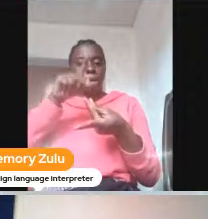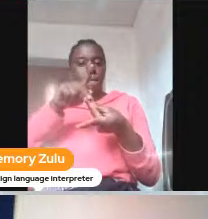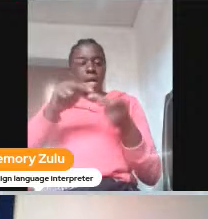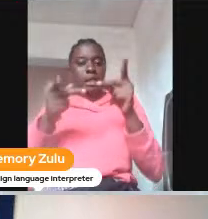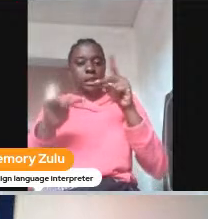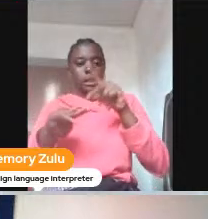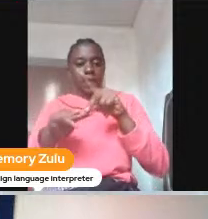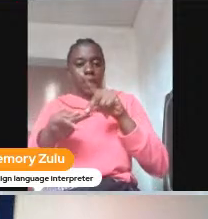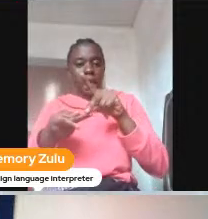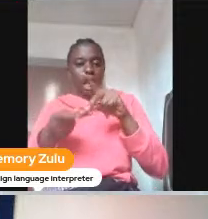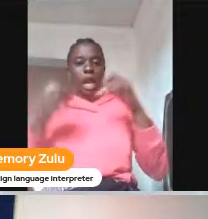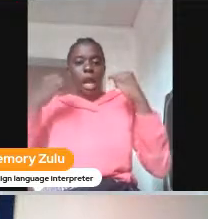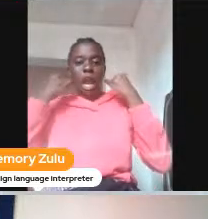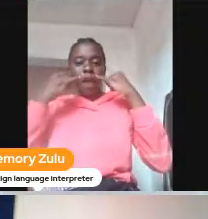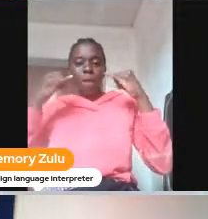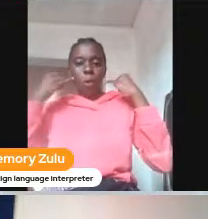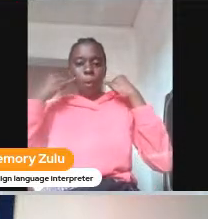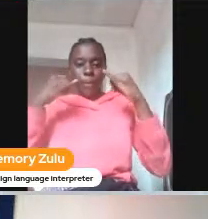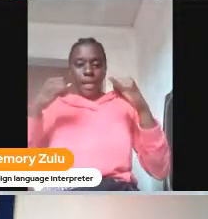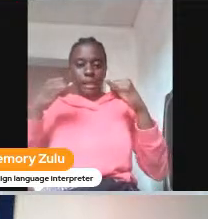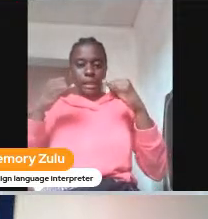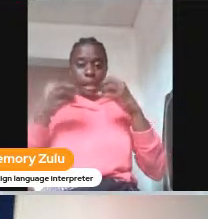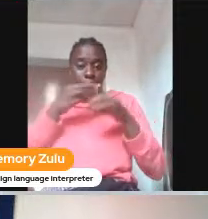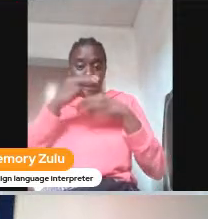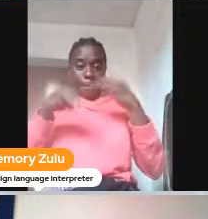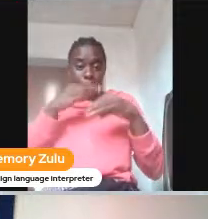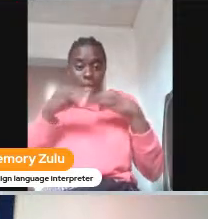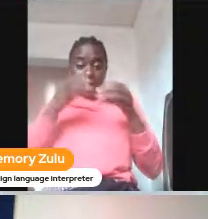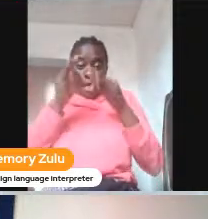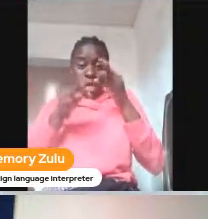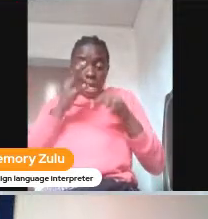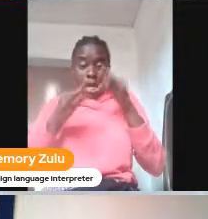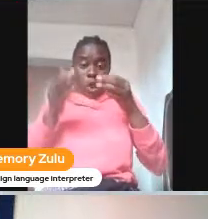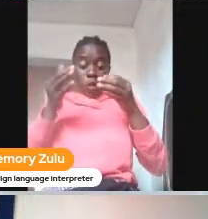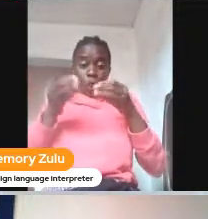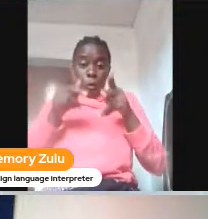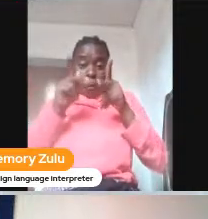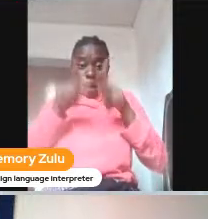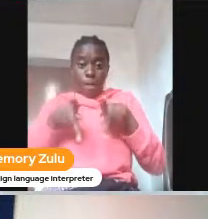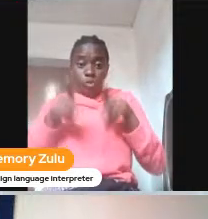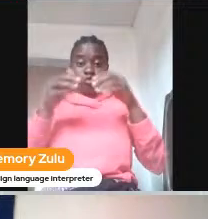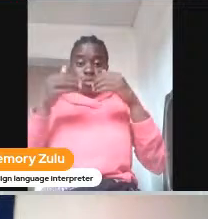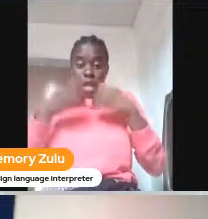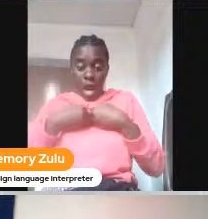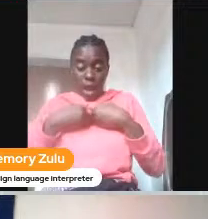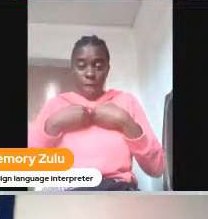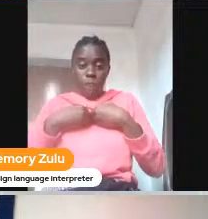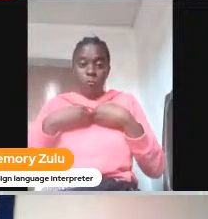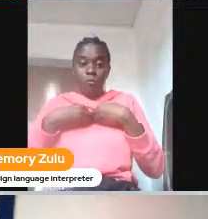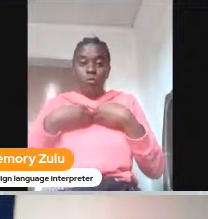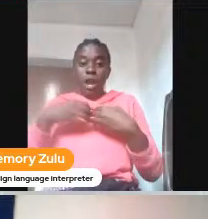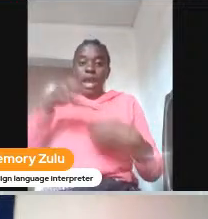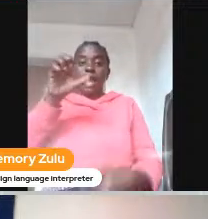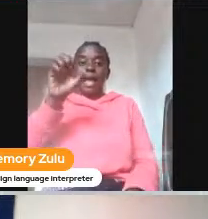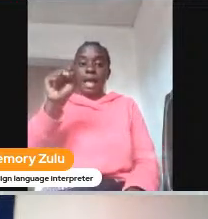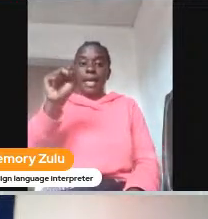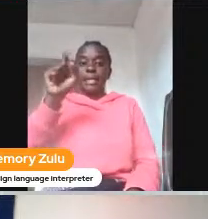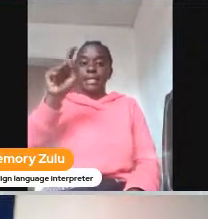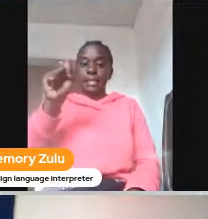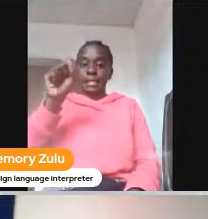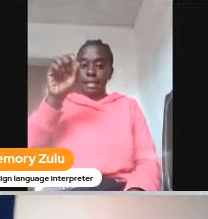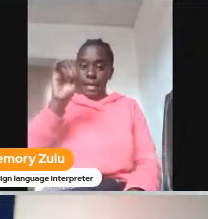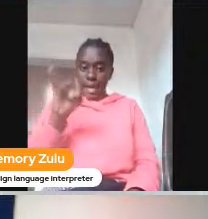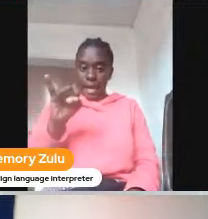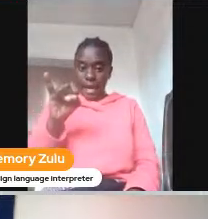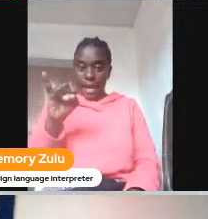syphilis, they need to notify the health workers. There's the way they do it so that we're able to trace that partner. If you're just